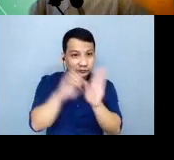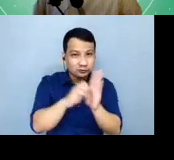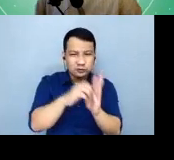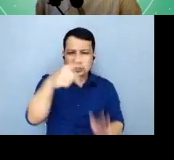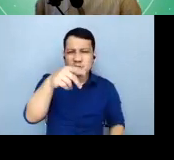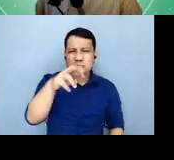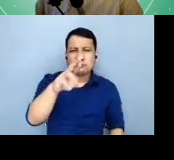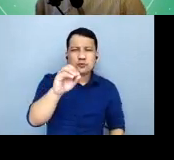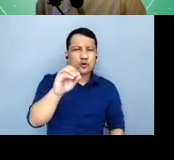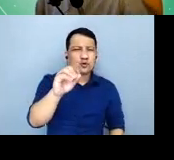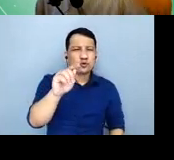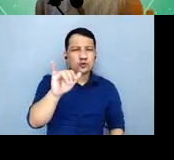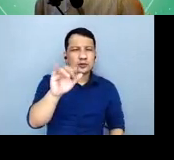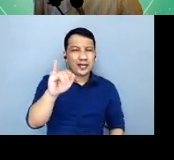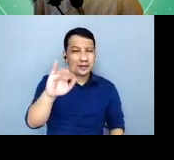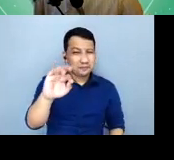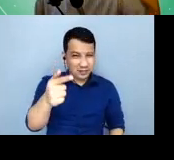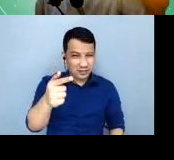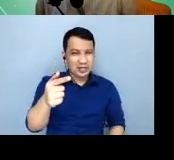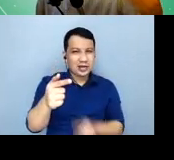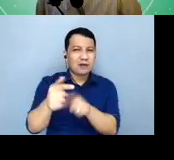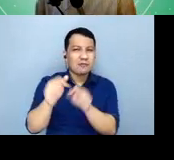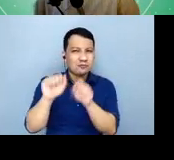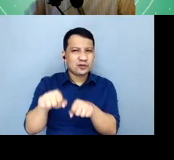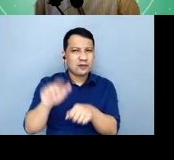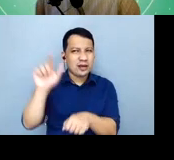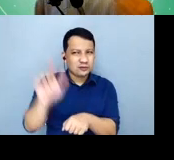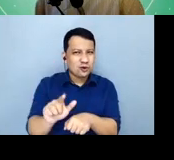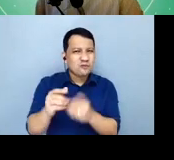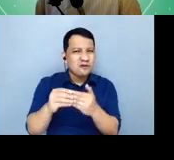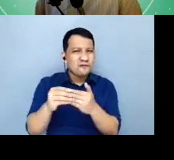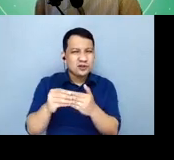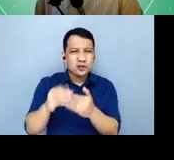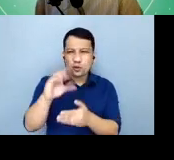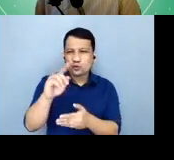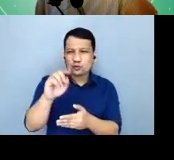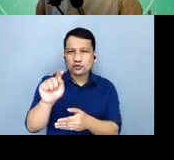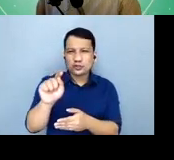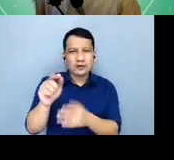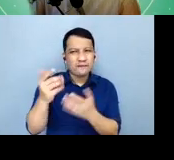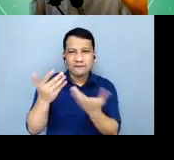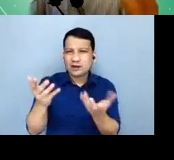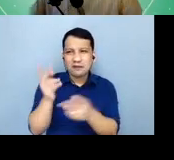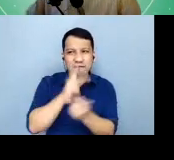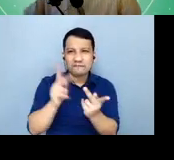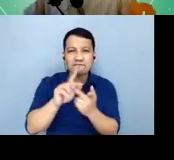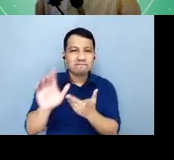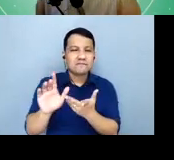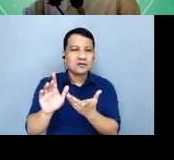of digital fabrication as low cost, high flexibility forms of manufacturing, which is perfect for